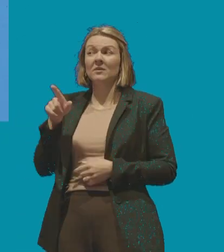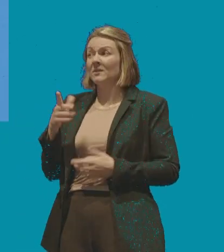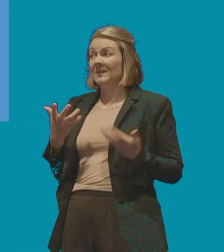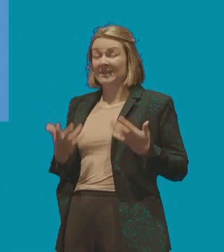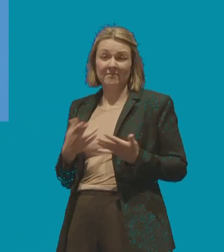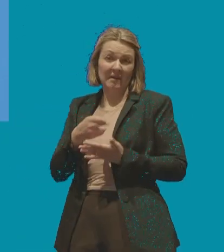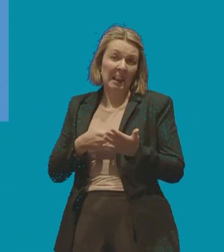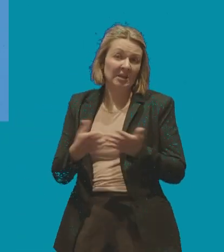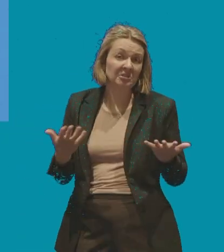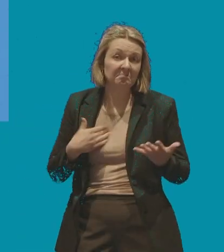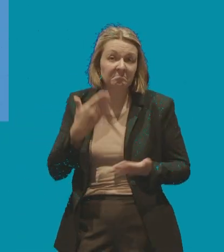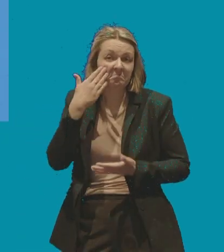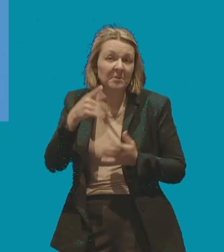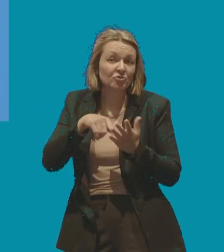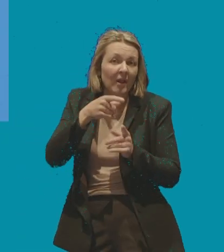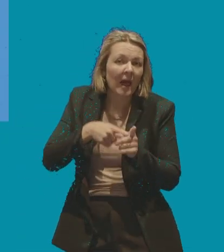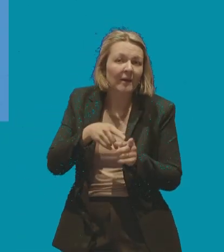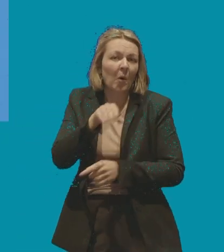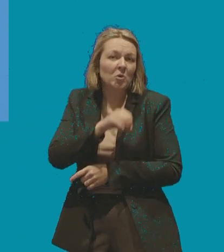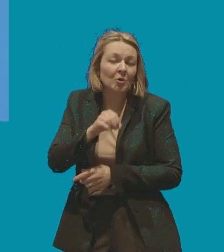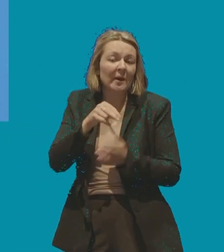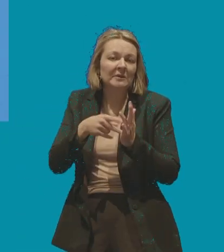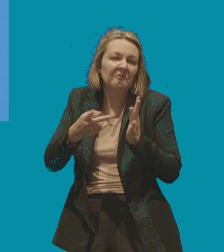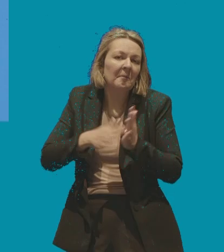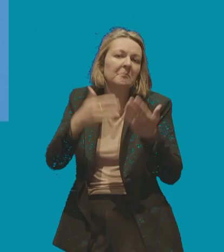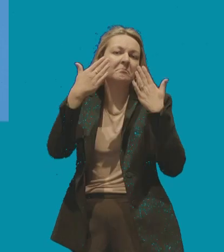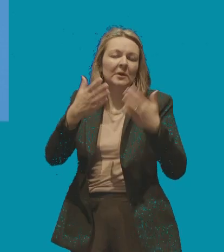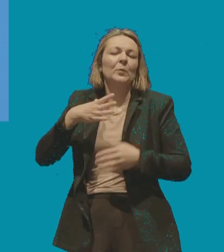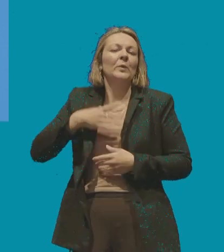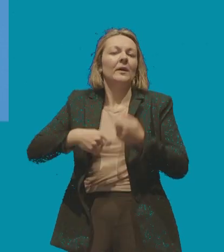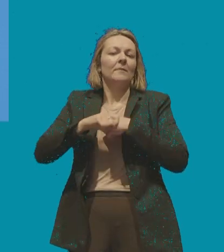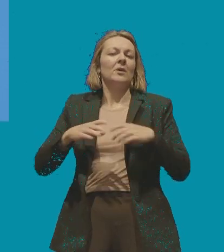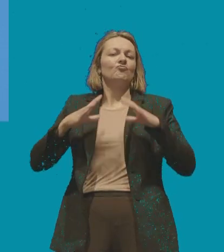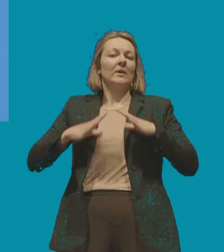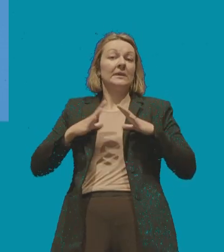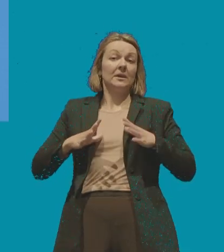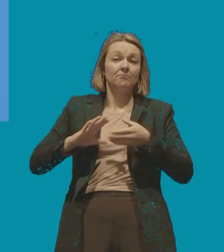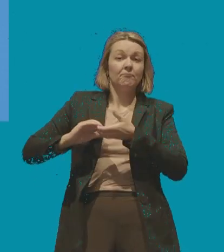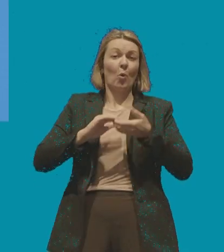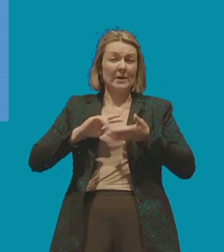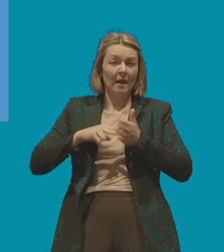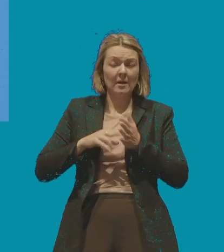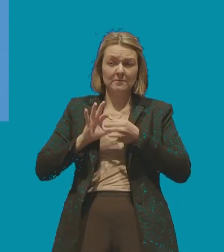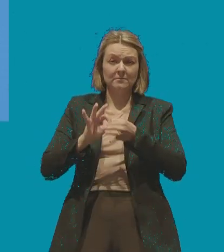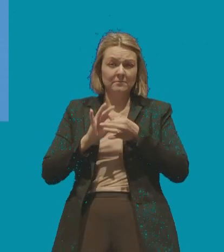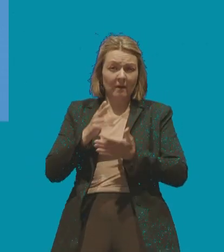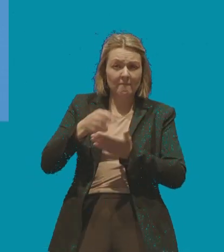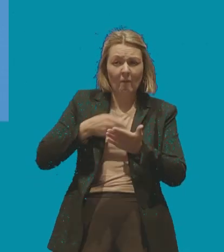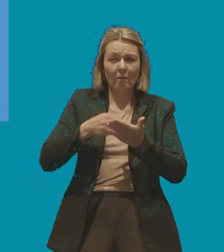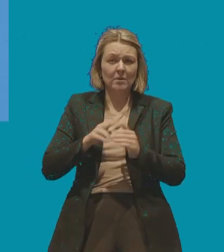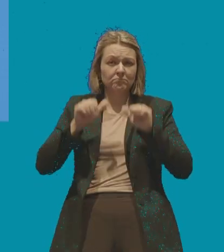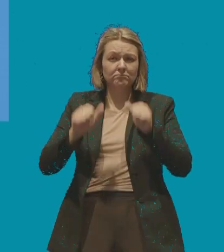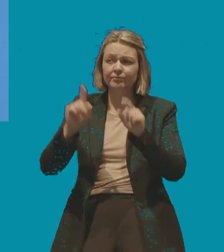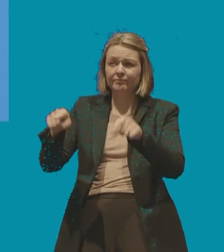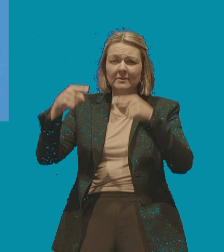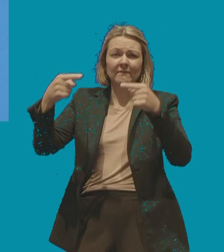comes, whether it comes in July, in October, in November, we need to be ready to organise, ready to get the vote out, ready to fight